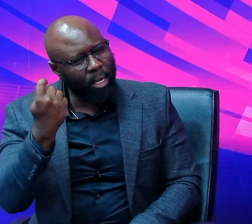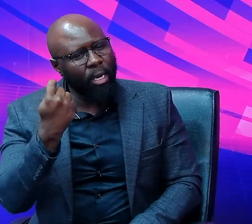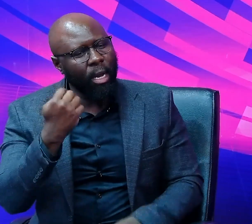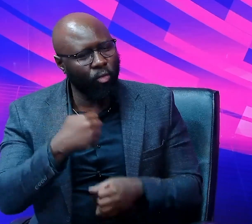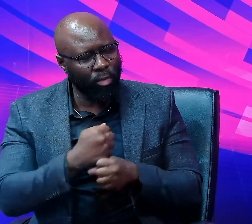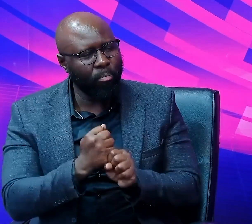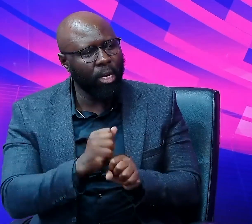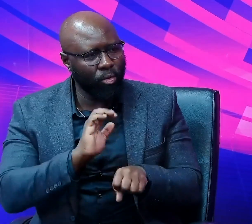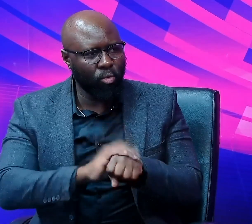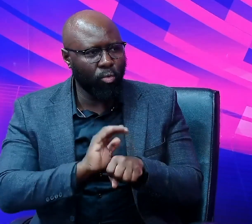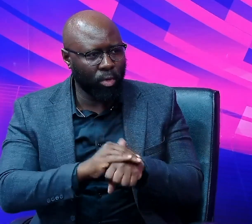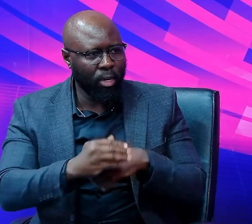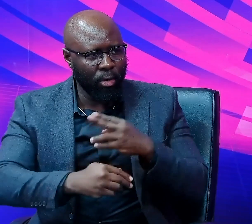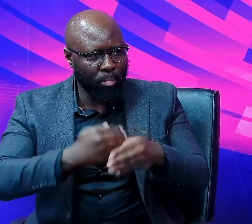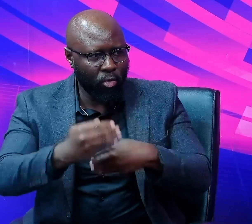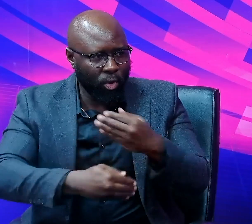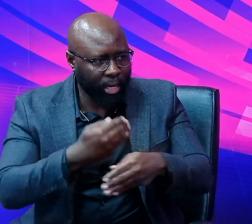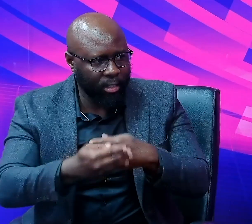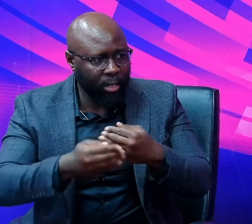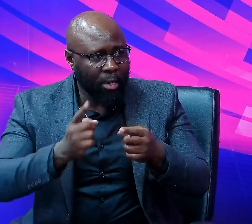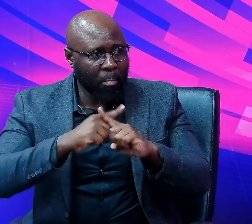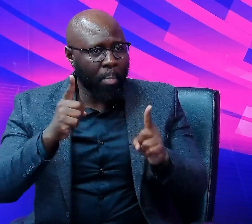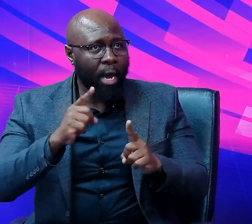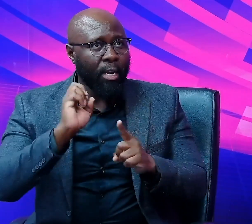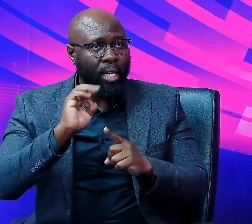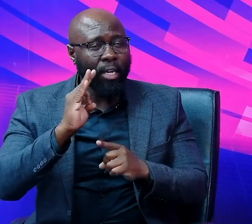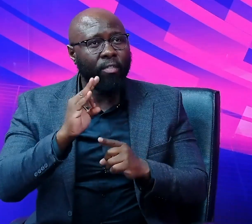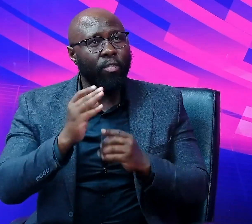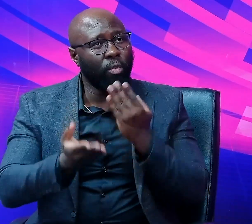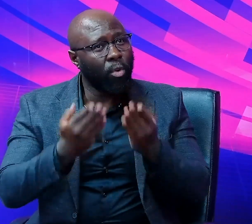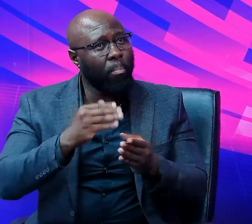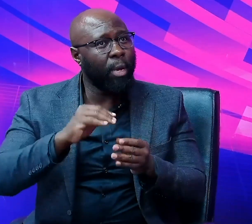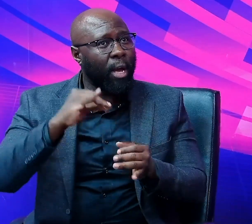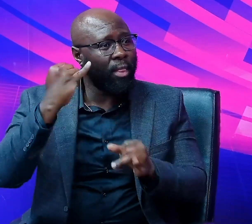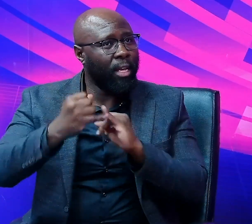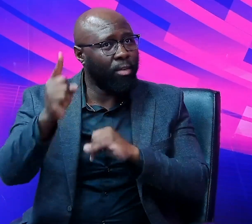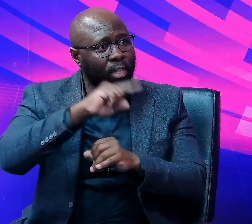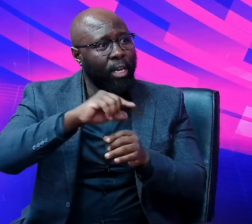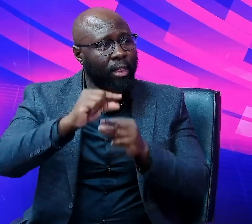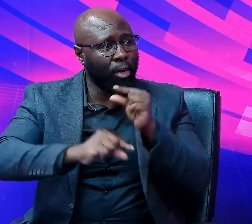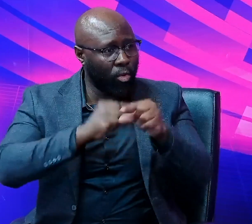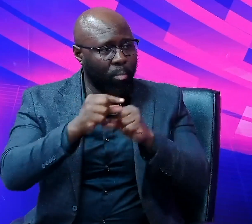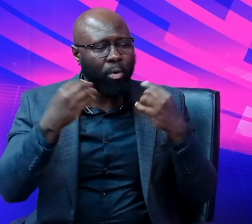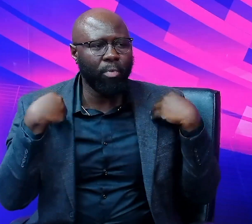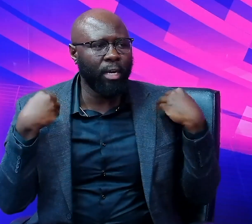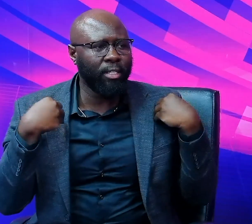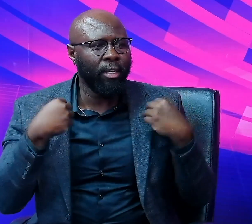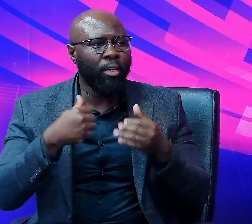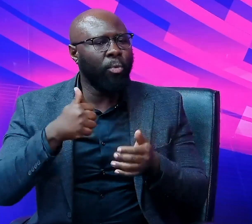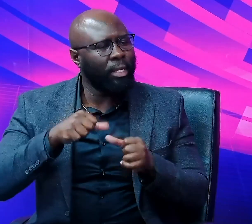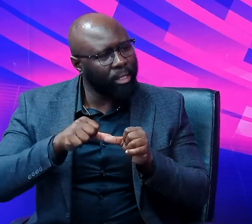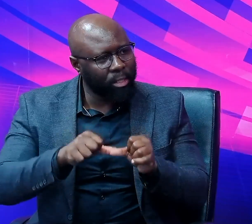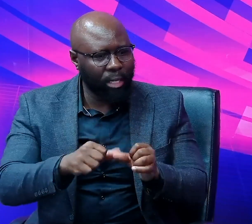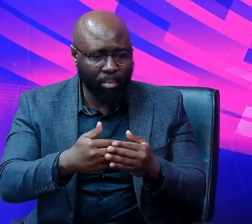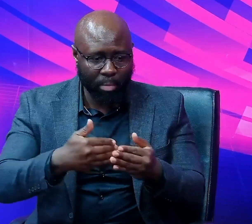compare regionally in East Africa, Kenya may progress. But if you compare with the